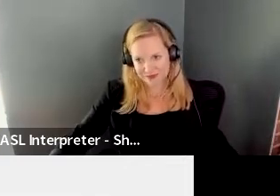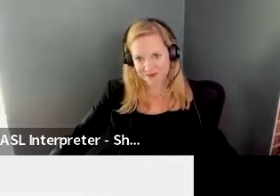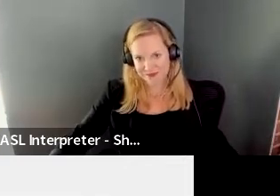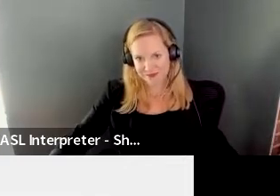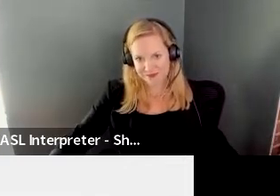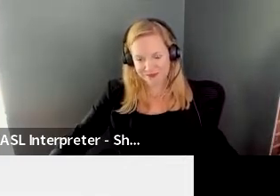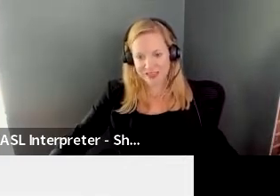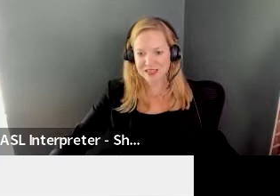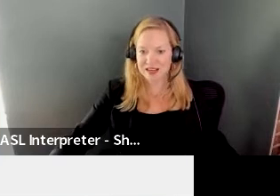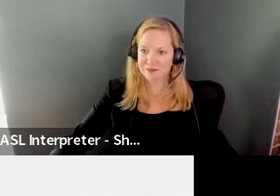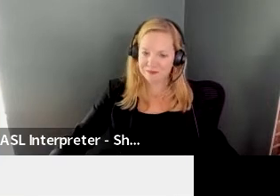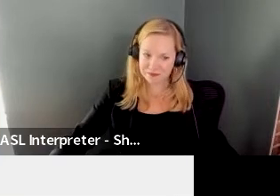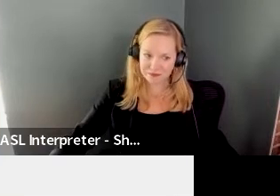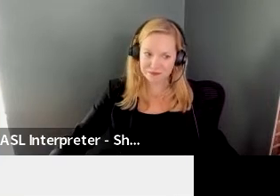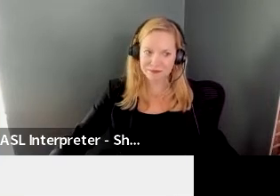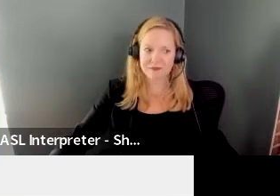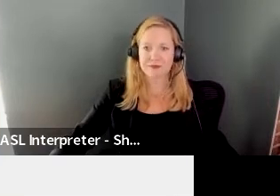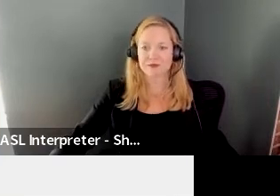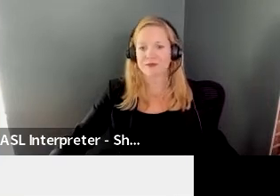adulthood. Next slide.